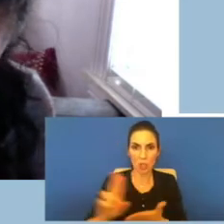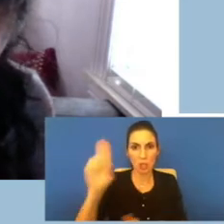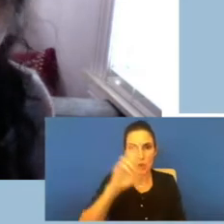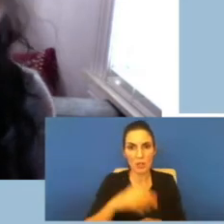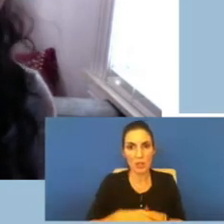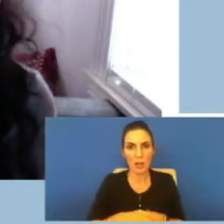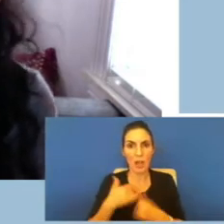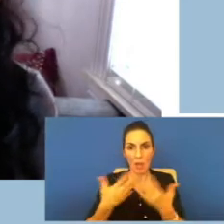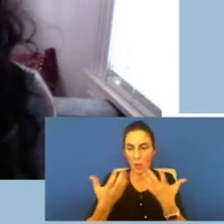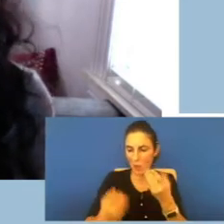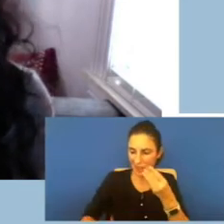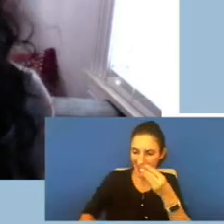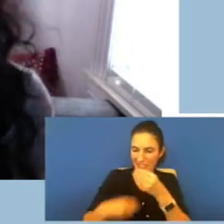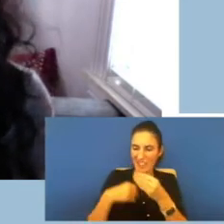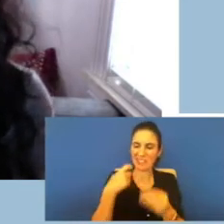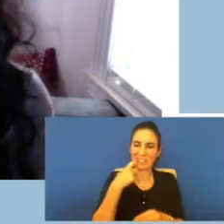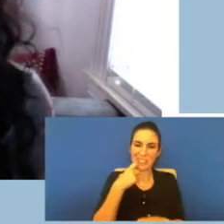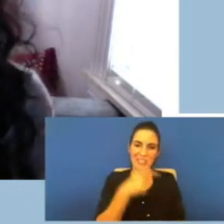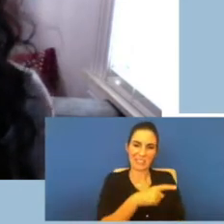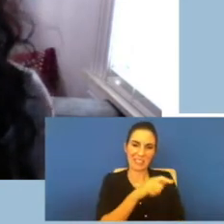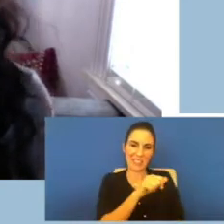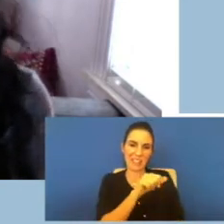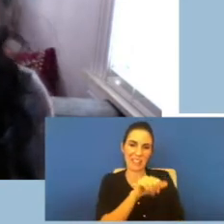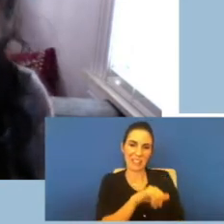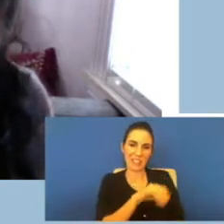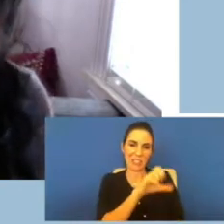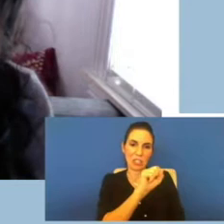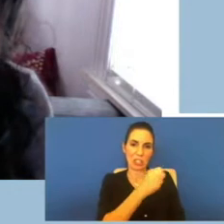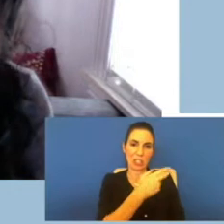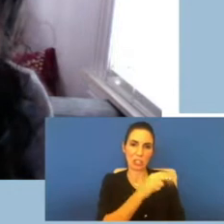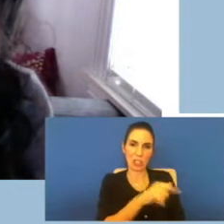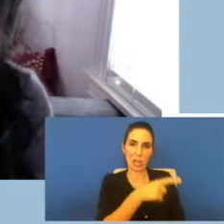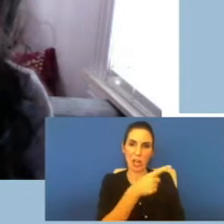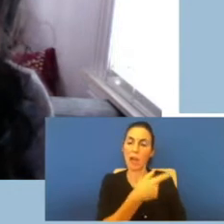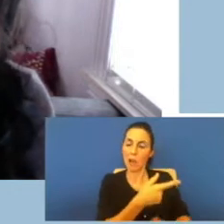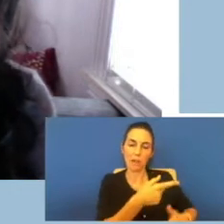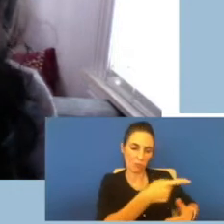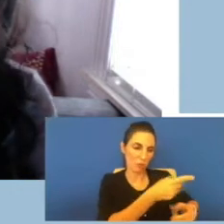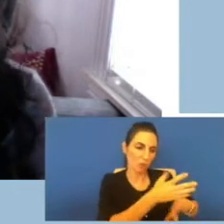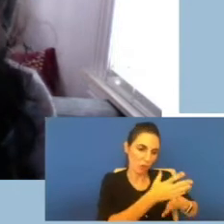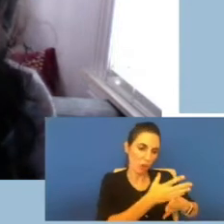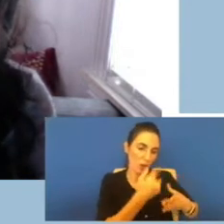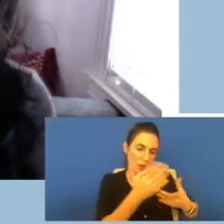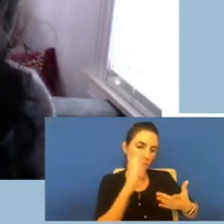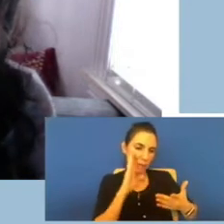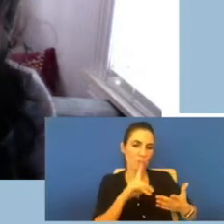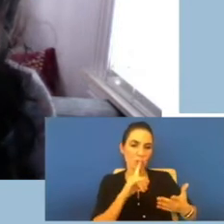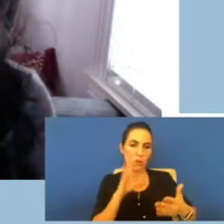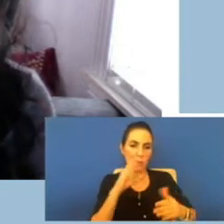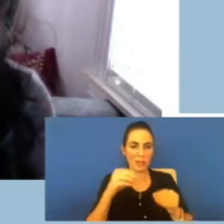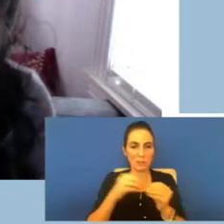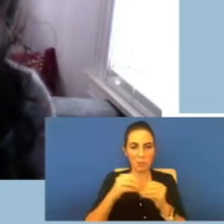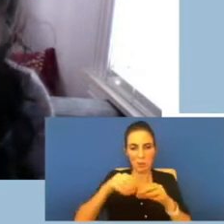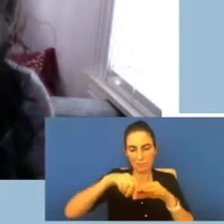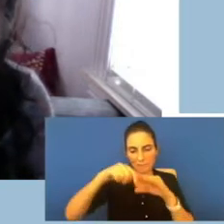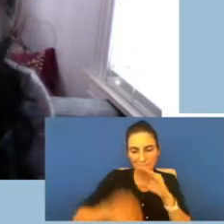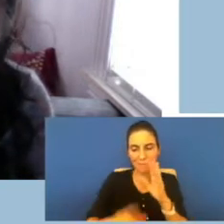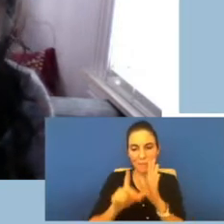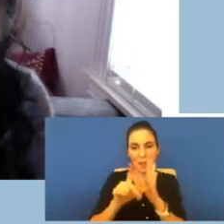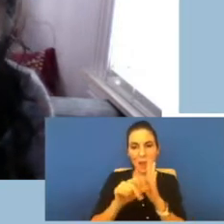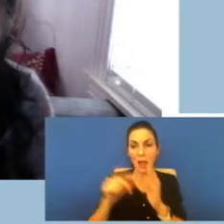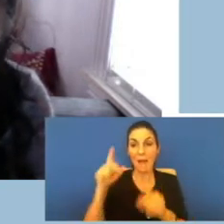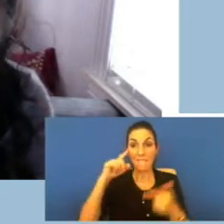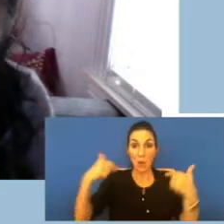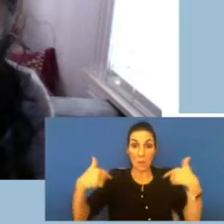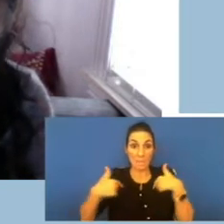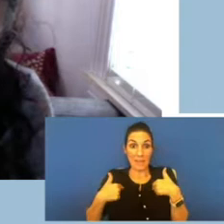Aisha shared, and I'm imagining we might have more time to dig into this question. I think for me,